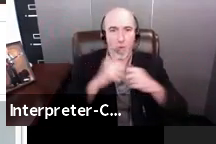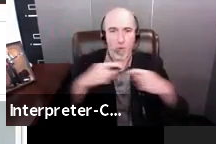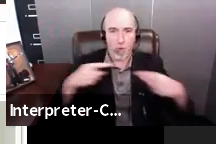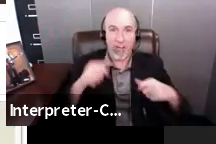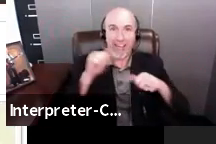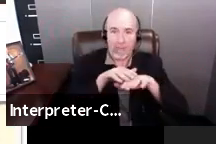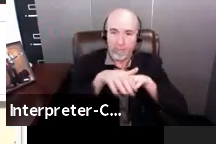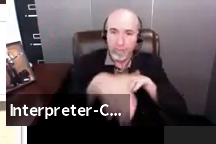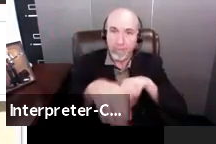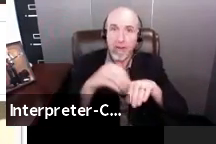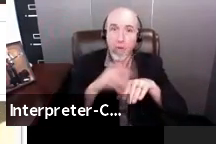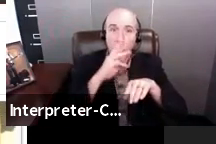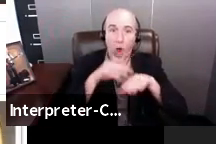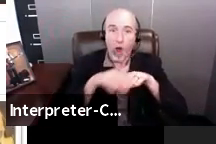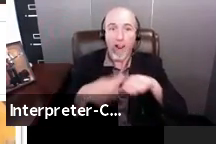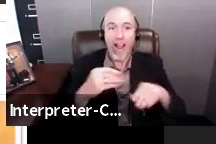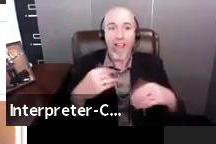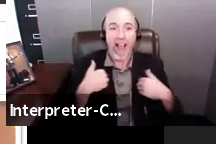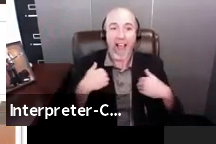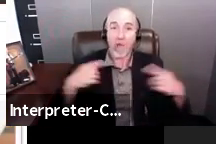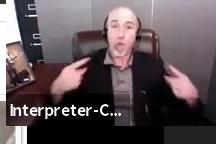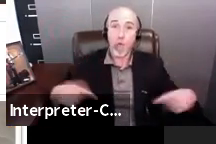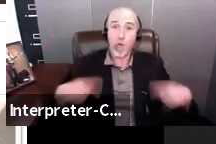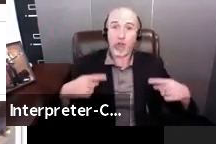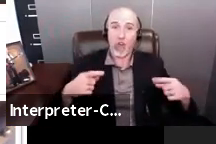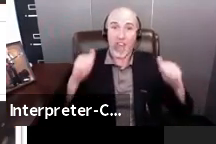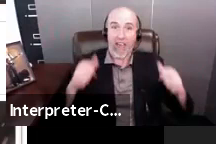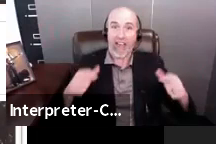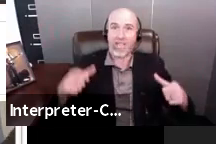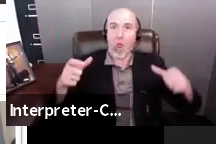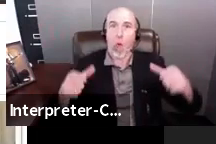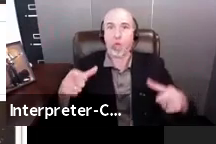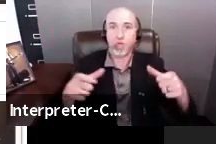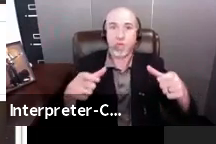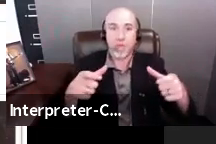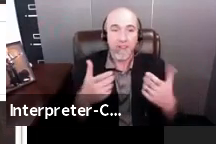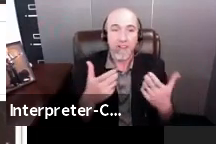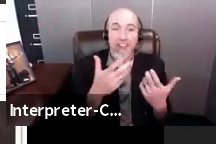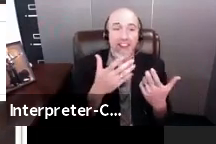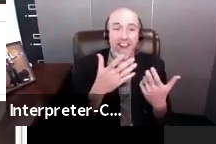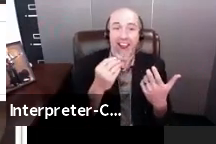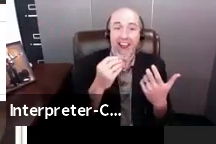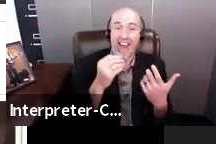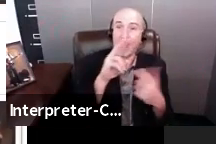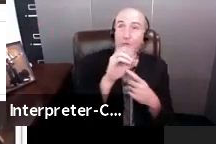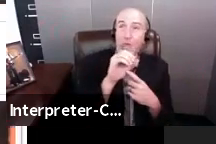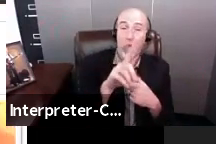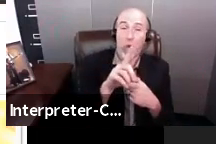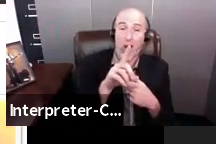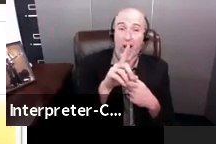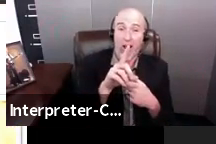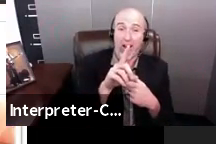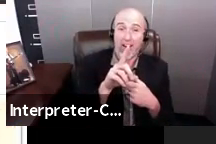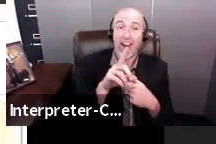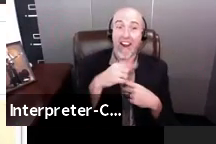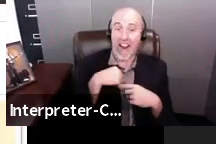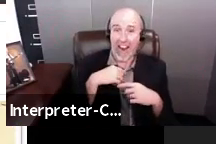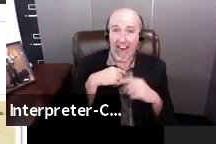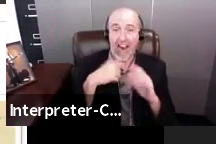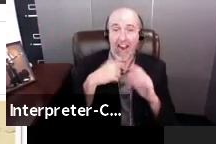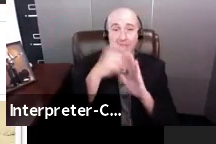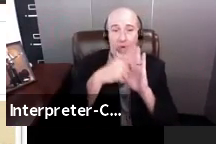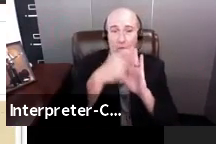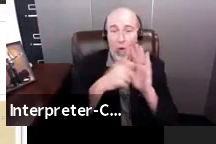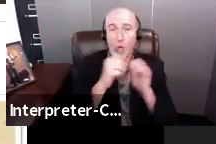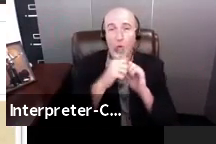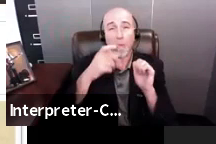water. And they have wheelchairs that are floatable. In 2001, I did an article with Peter